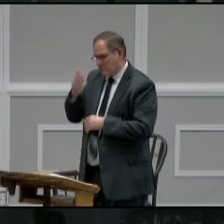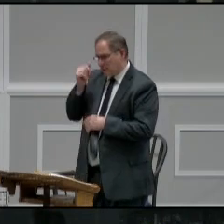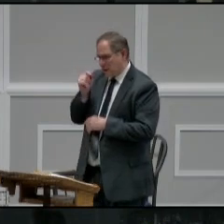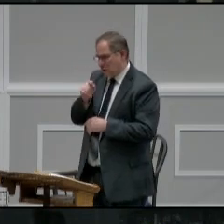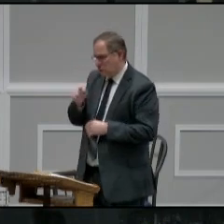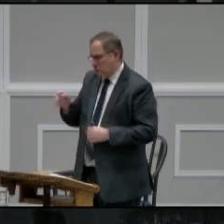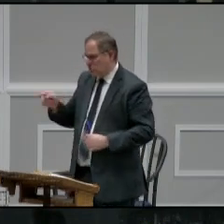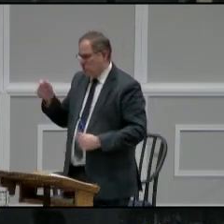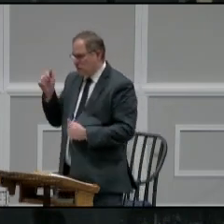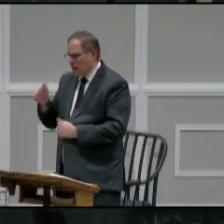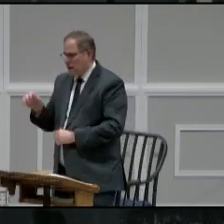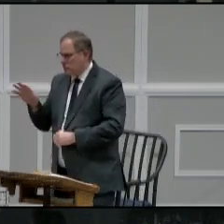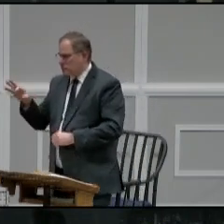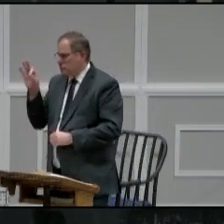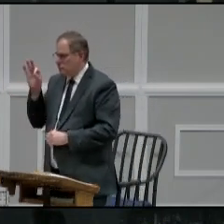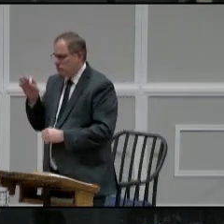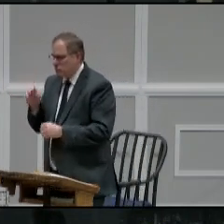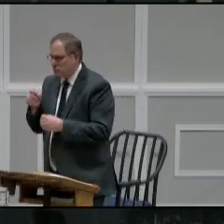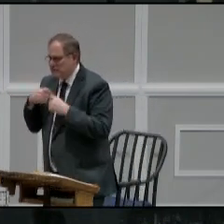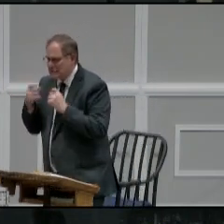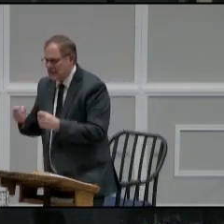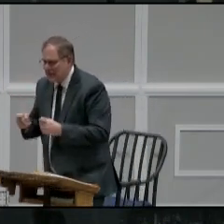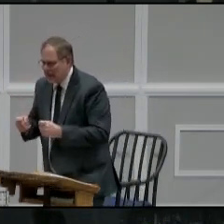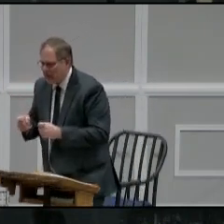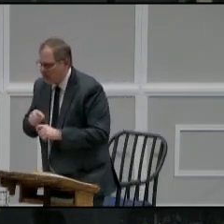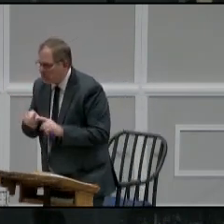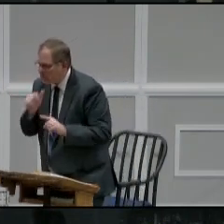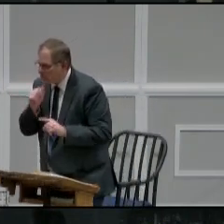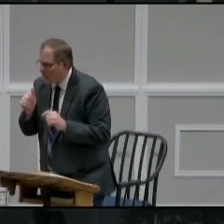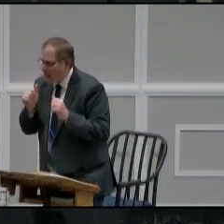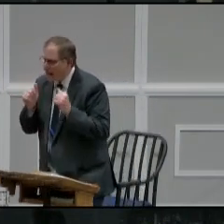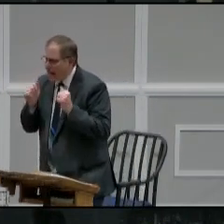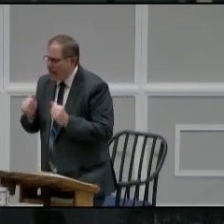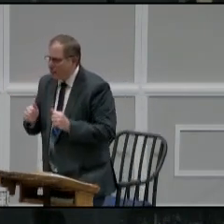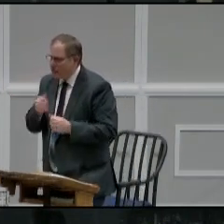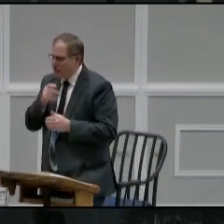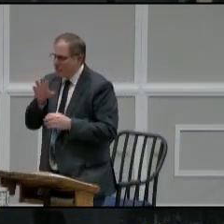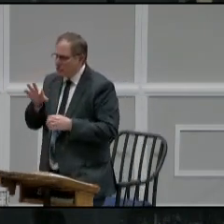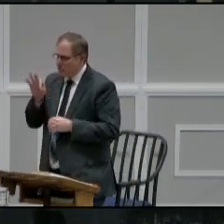you can pick your sin, but you can't pick those consequences.